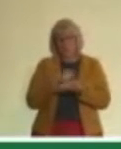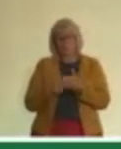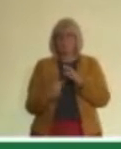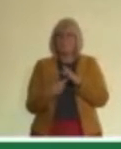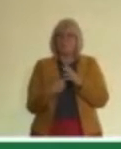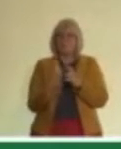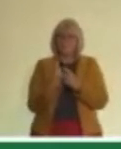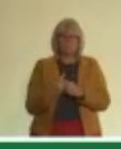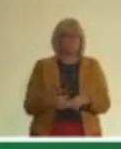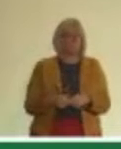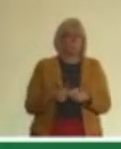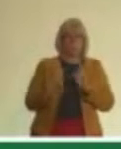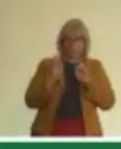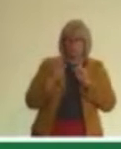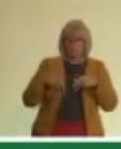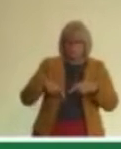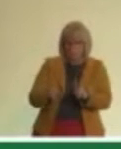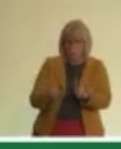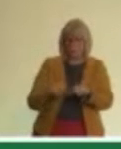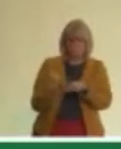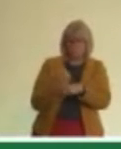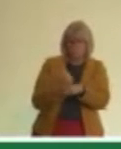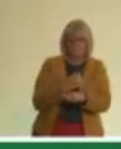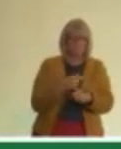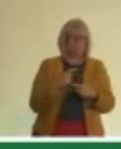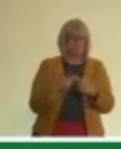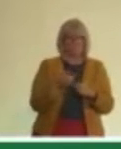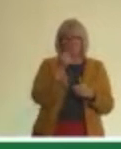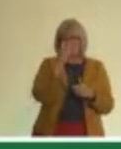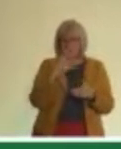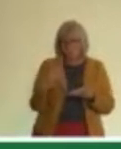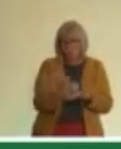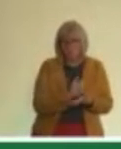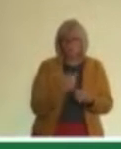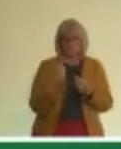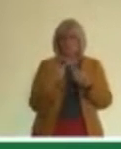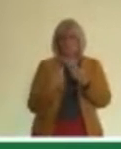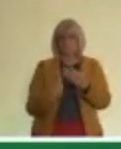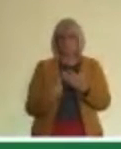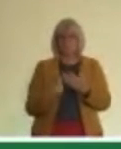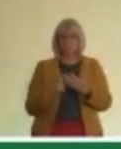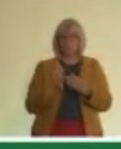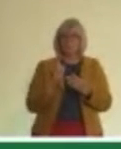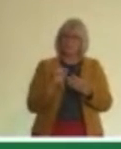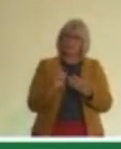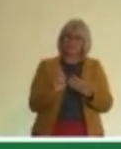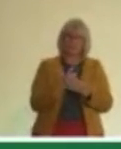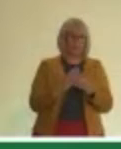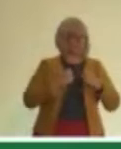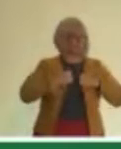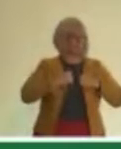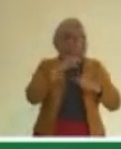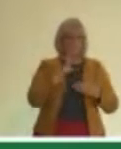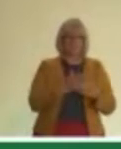bins, local services, they're actually about your core values and beliefs. They're about rejecting old, tired narratives about